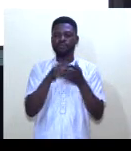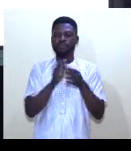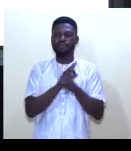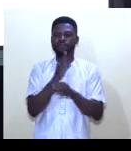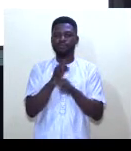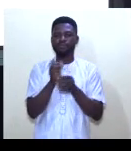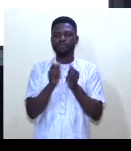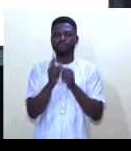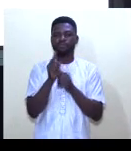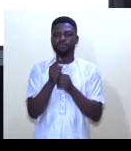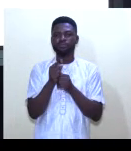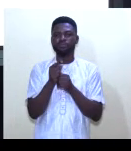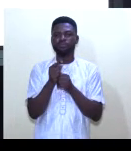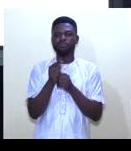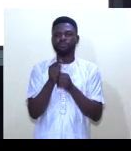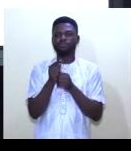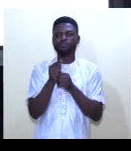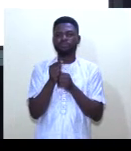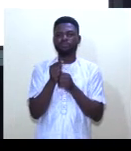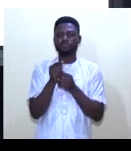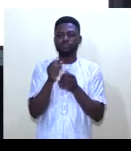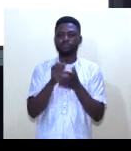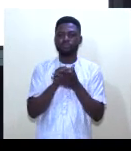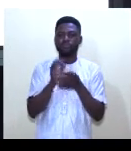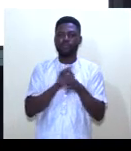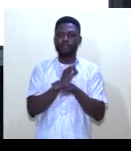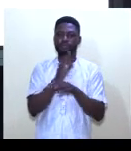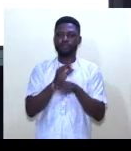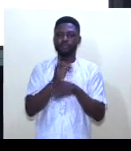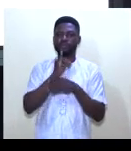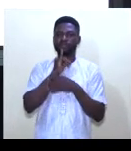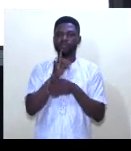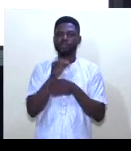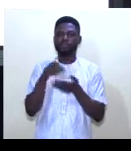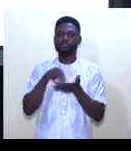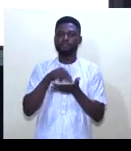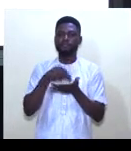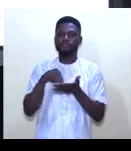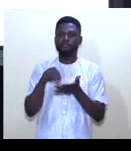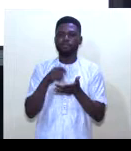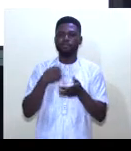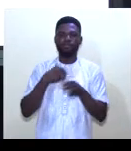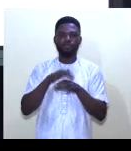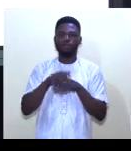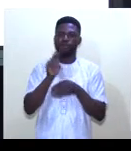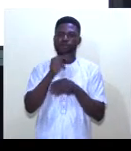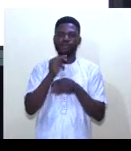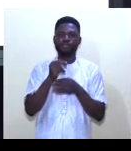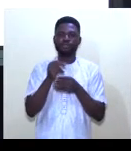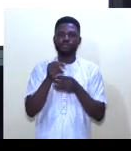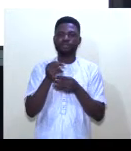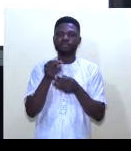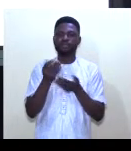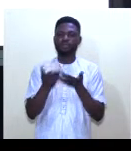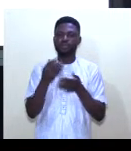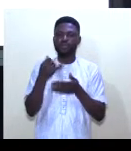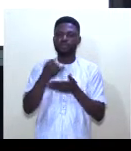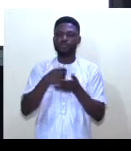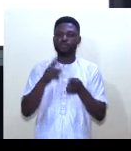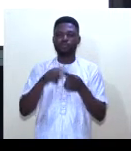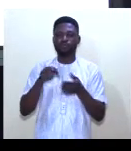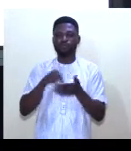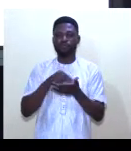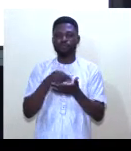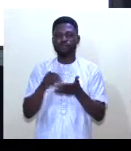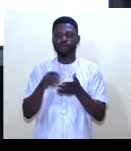fields. Which one is it? You should have picked it out by now. And that field is music. We do not need scale drawing to sing, but we need it